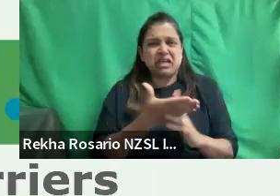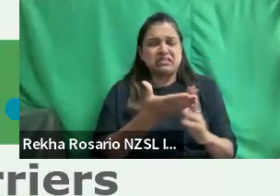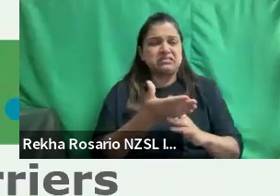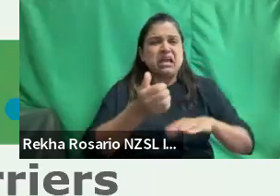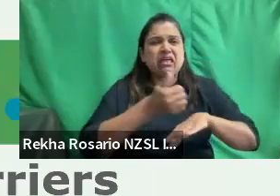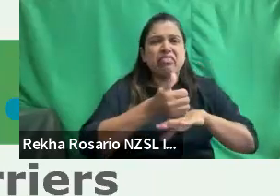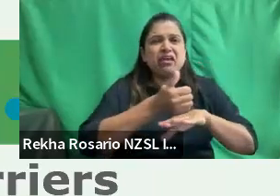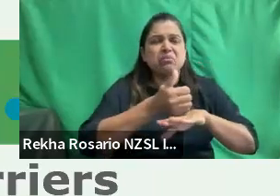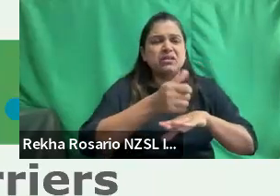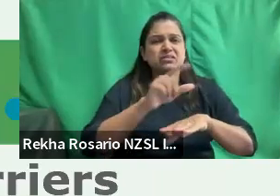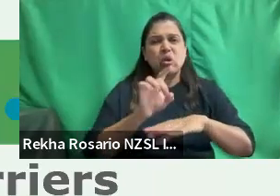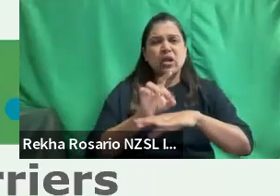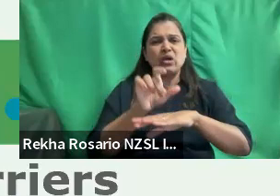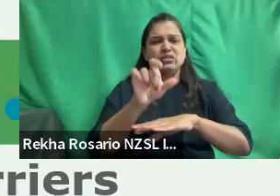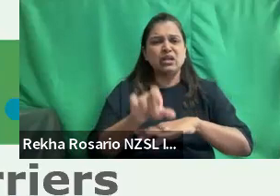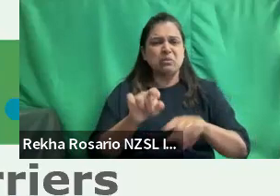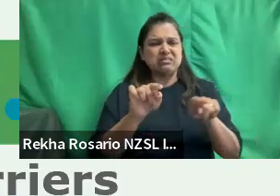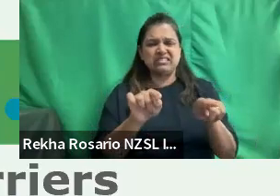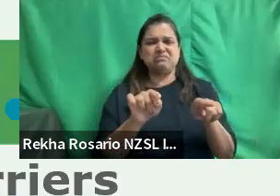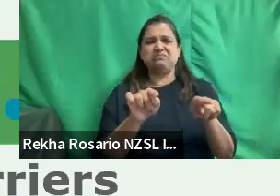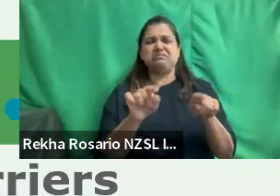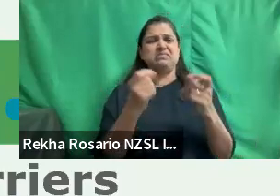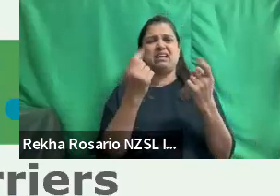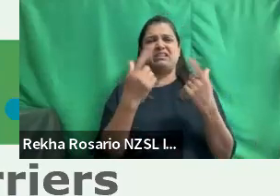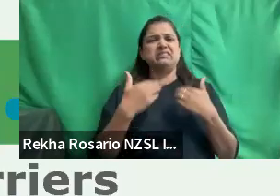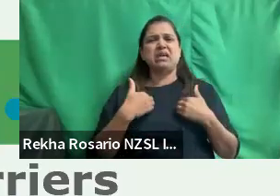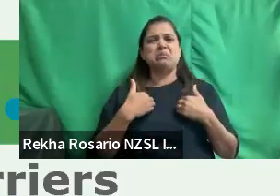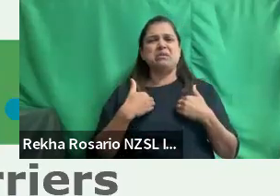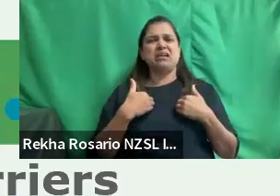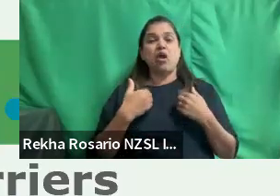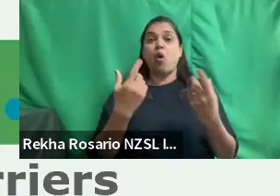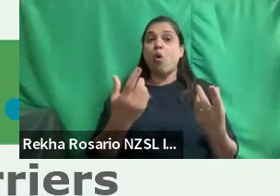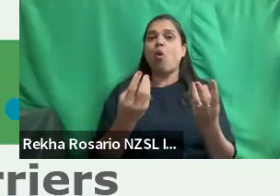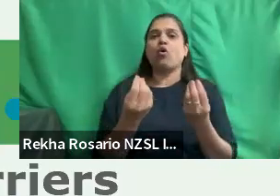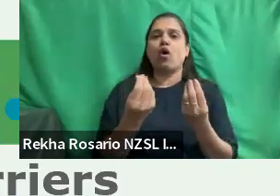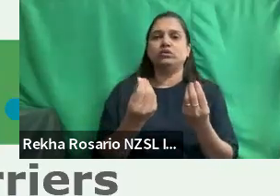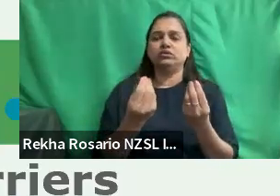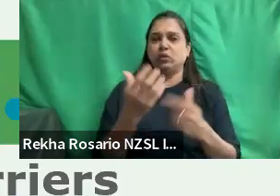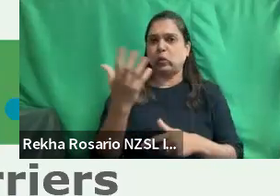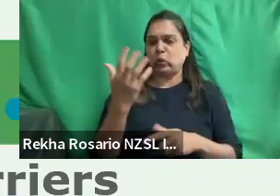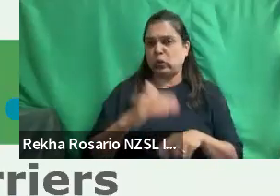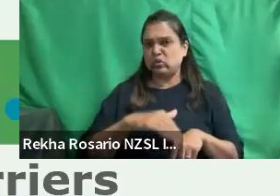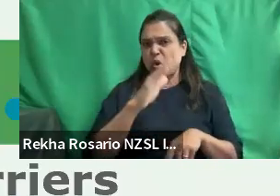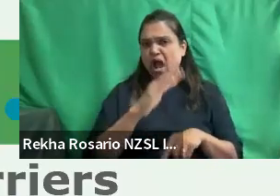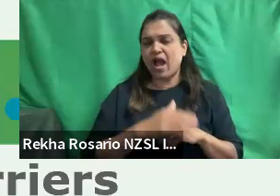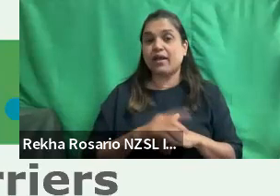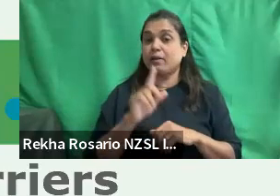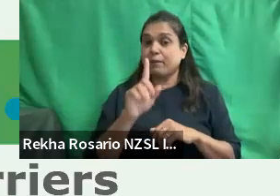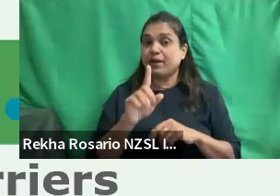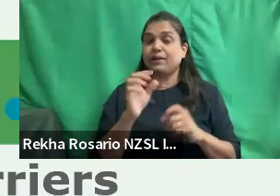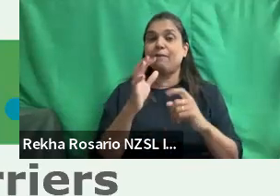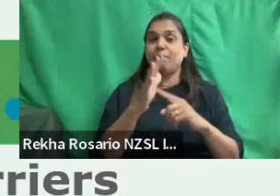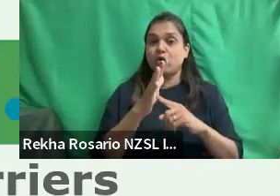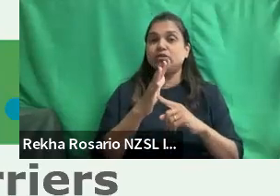or counsellor that they thought understood them, and the cost of services being too high. Although it's important to note here that this